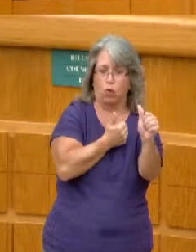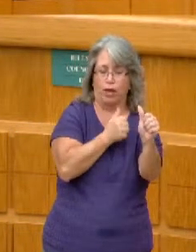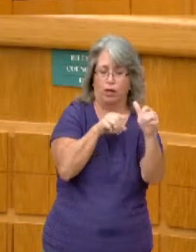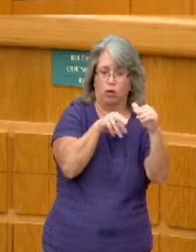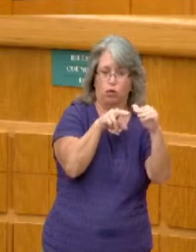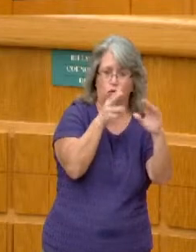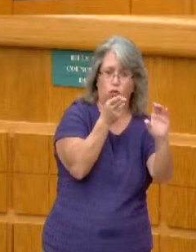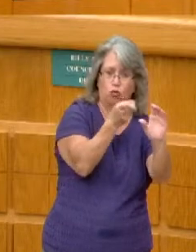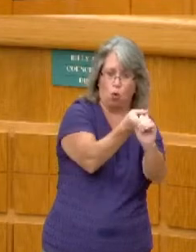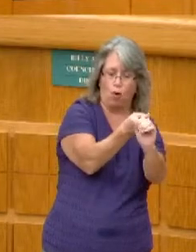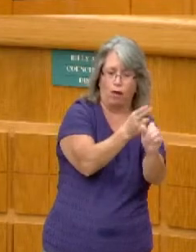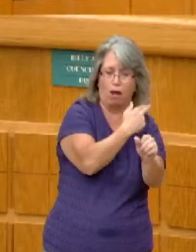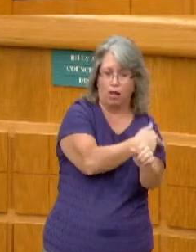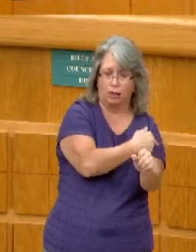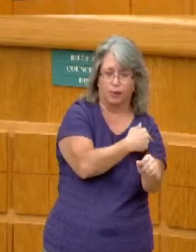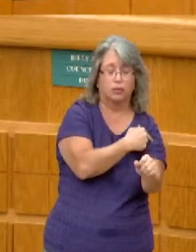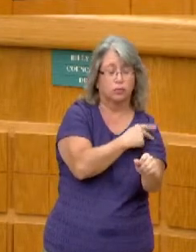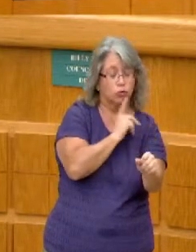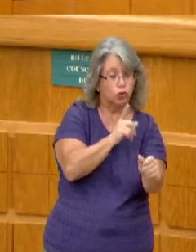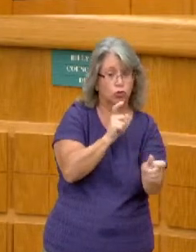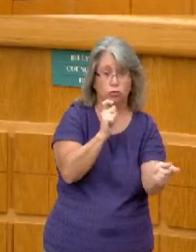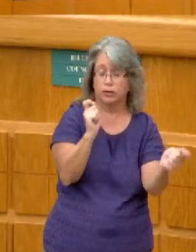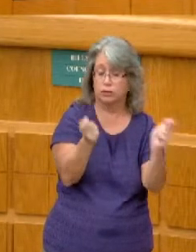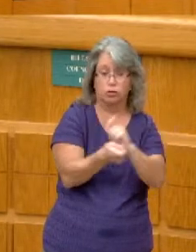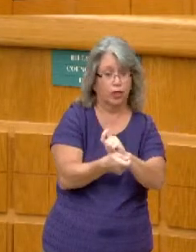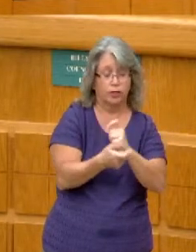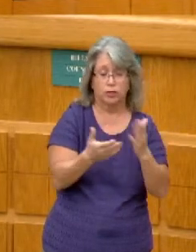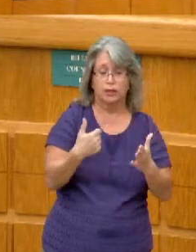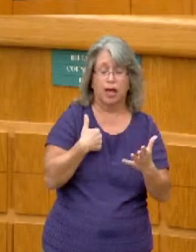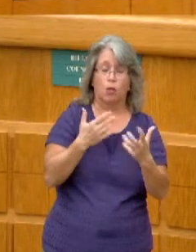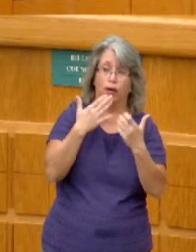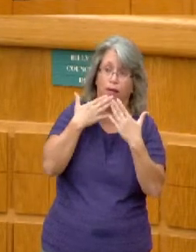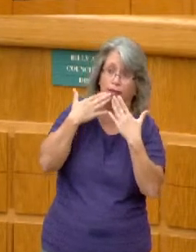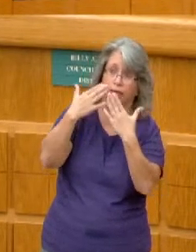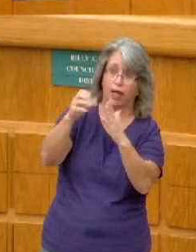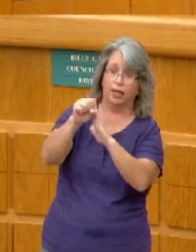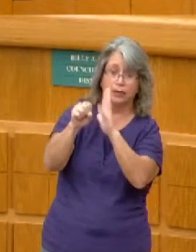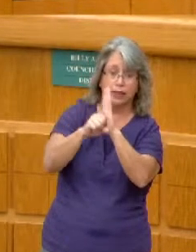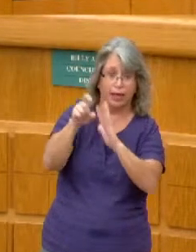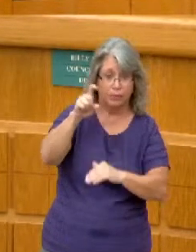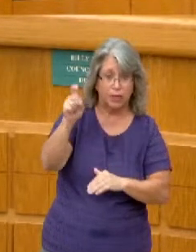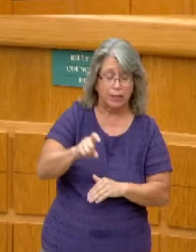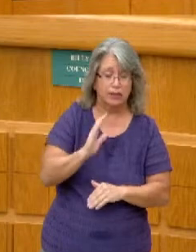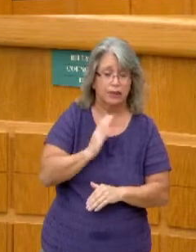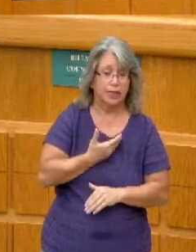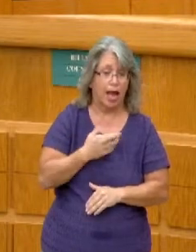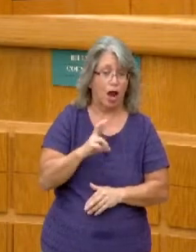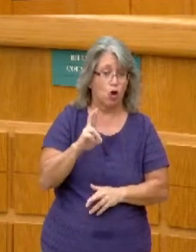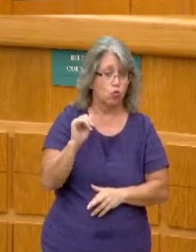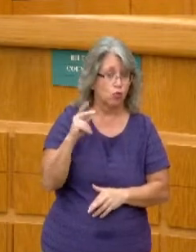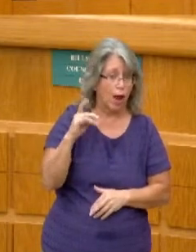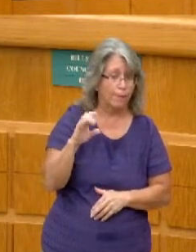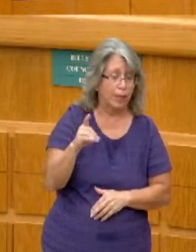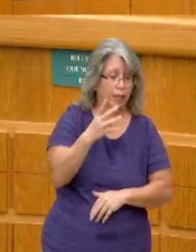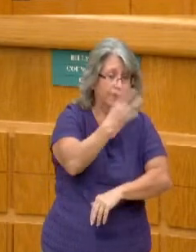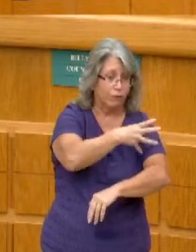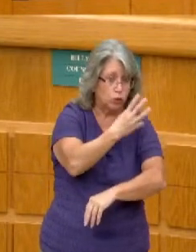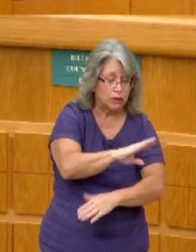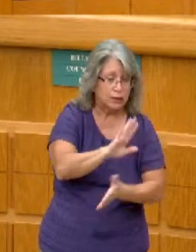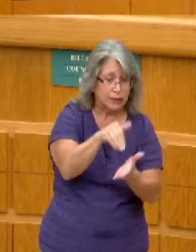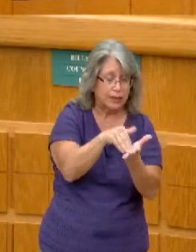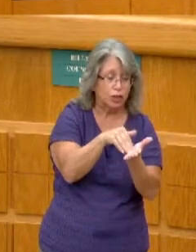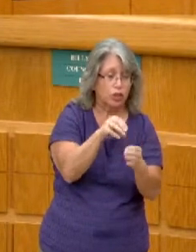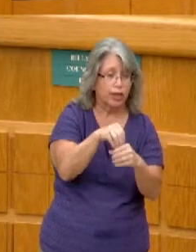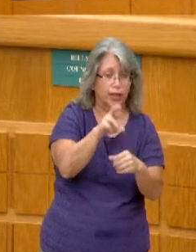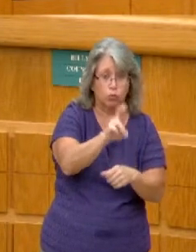game changers, and I want to thank the state of Texas, our Rapid Infusion Center in Robstown, Texas, along with our Physicians West